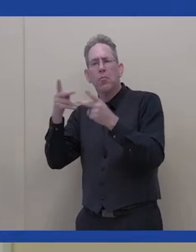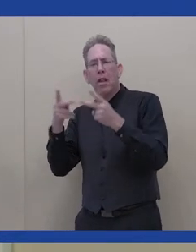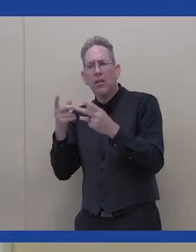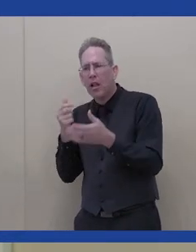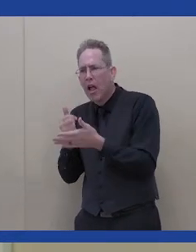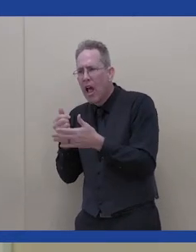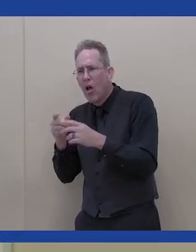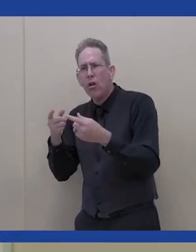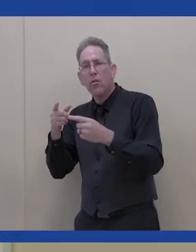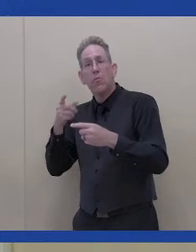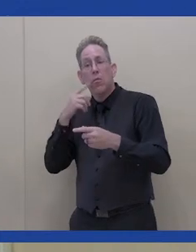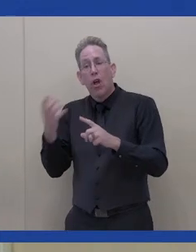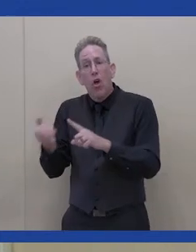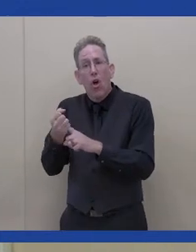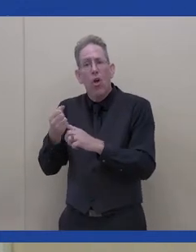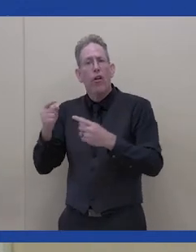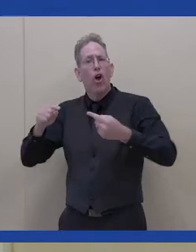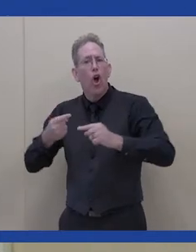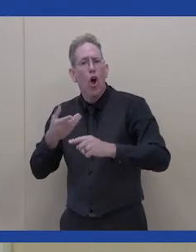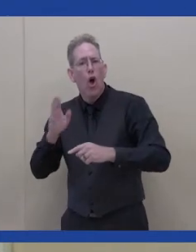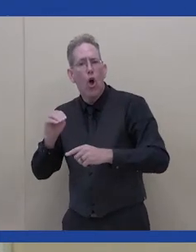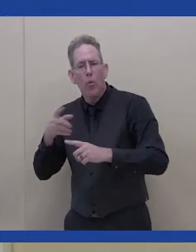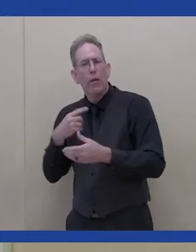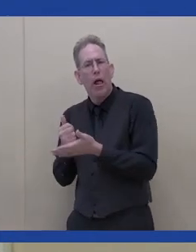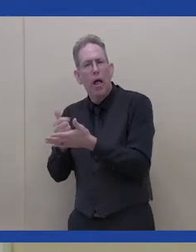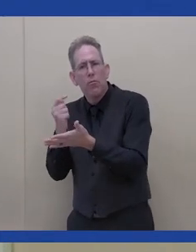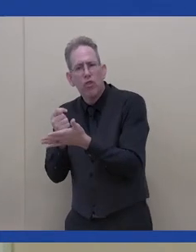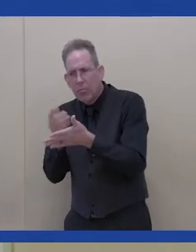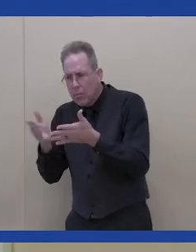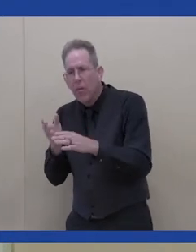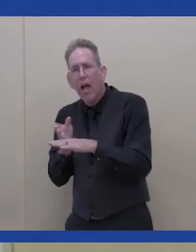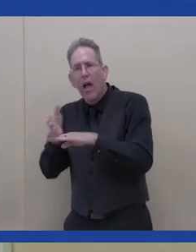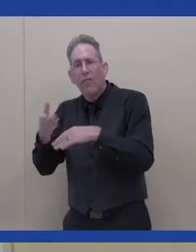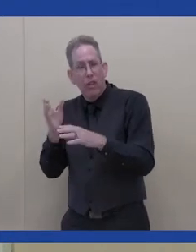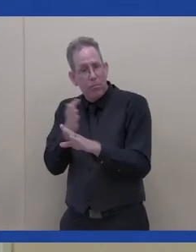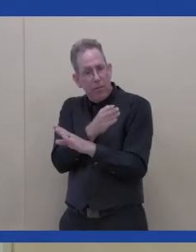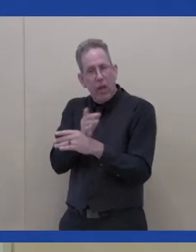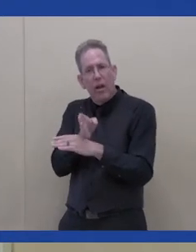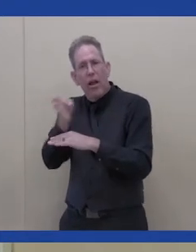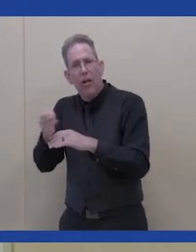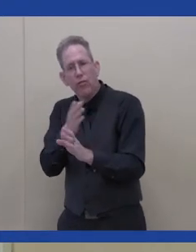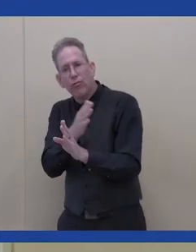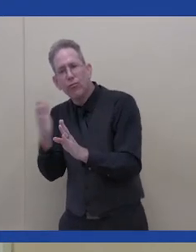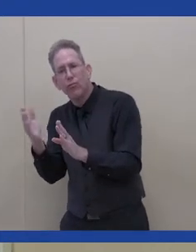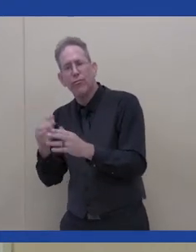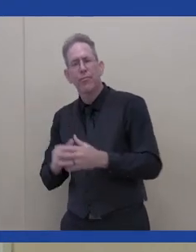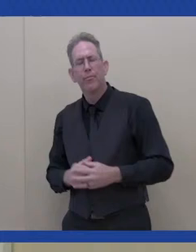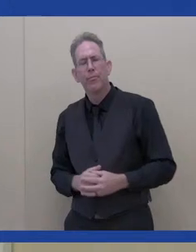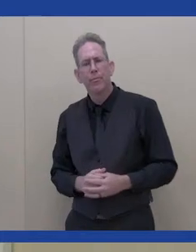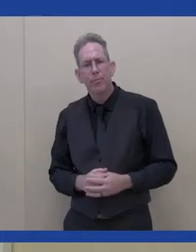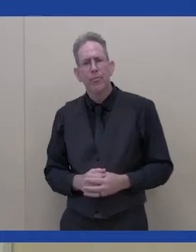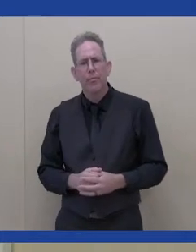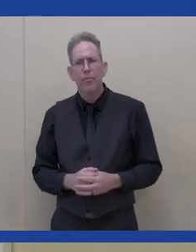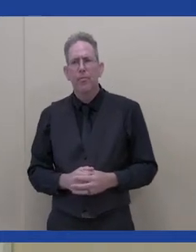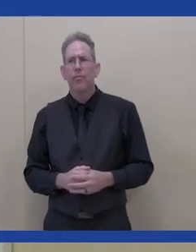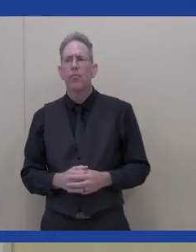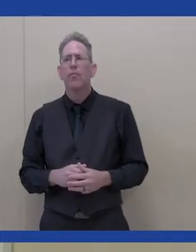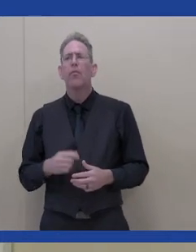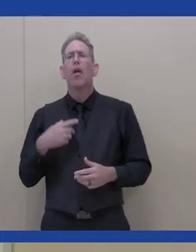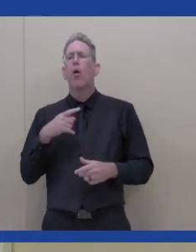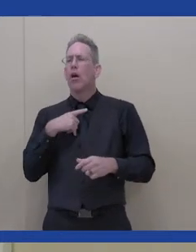prevent and respond to crime while ensuring victims receive ongoing support. I'm committed to working with community partners,